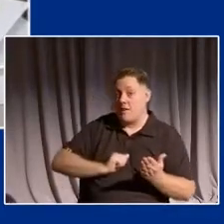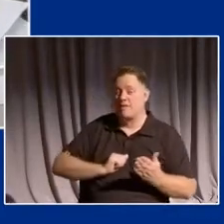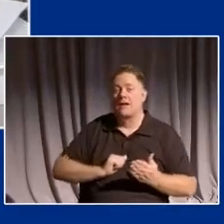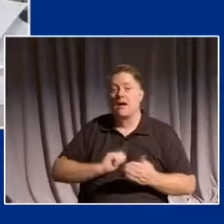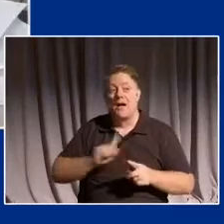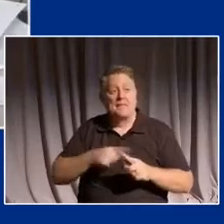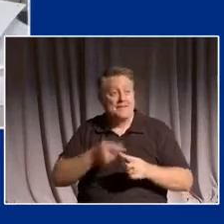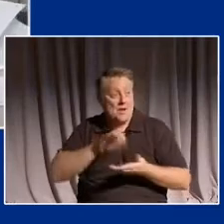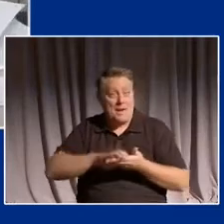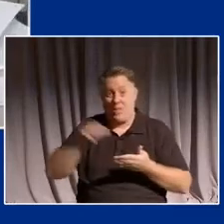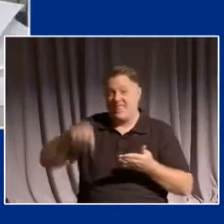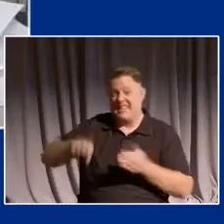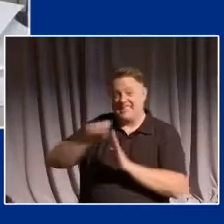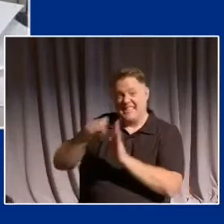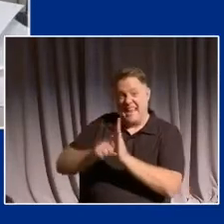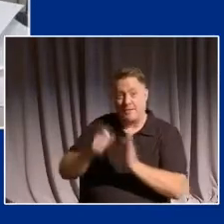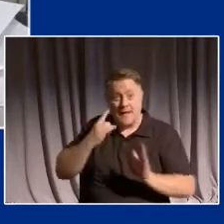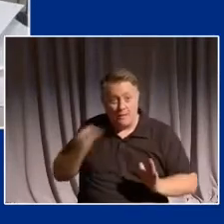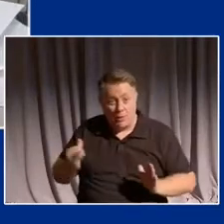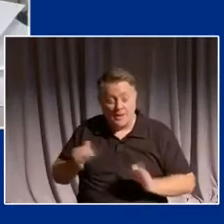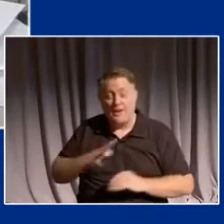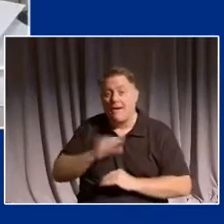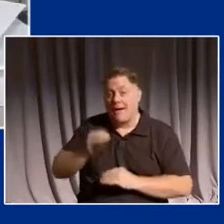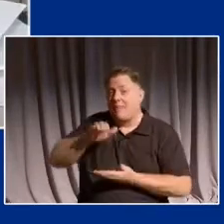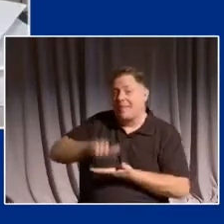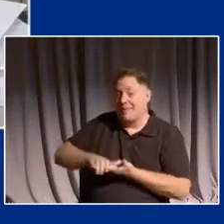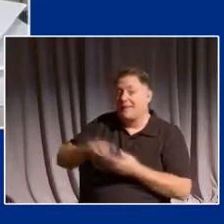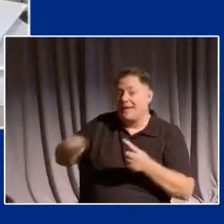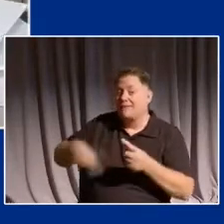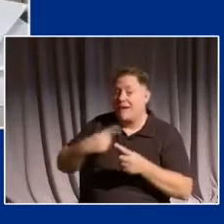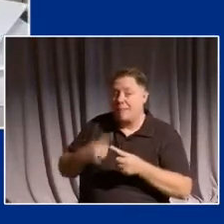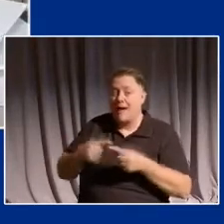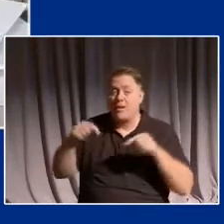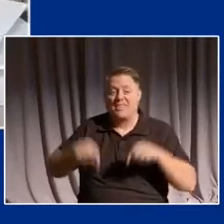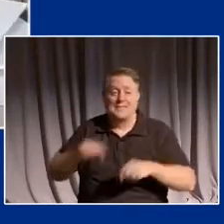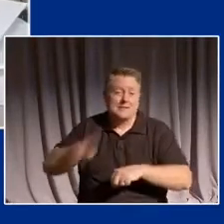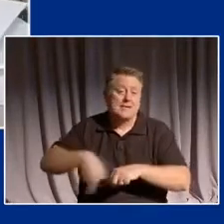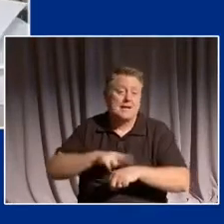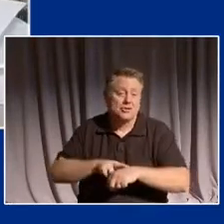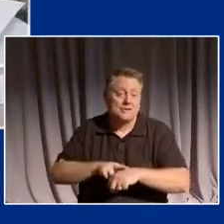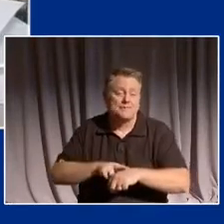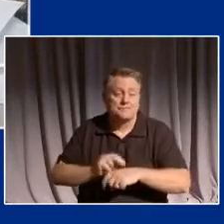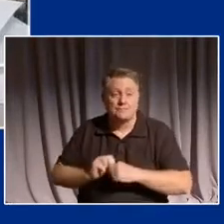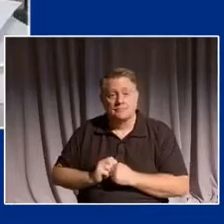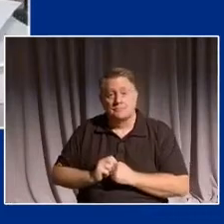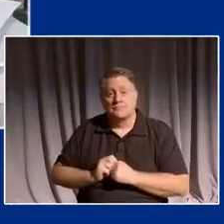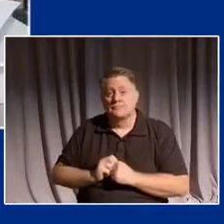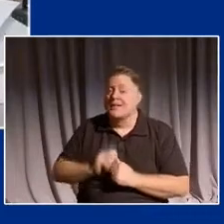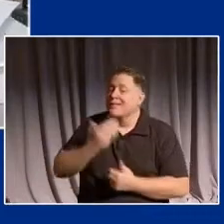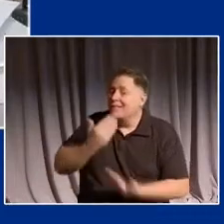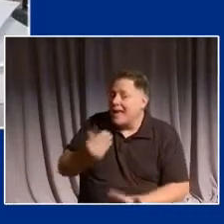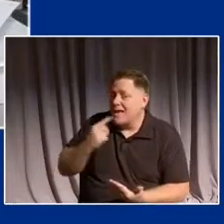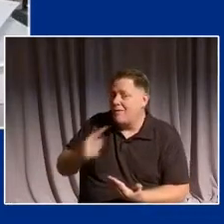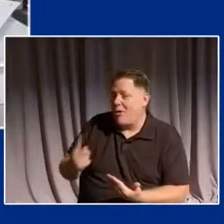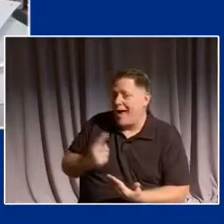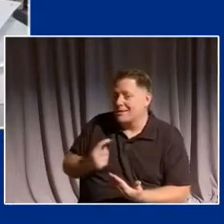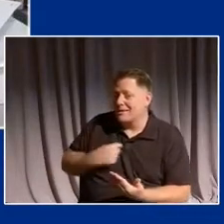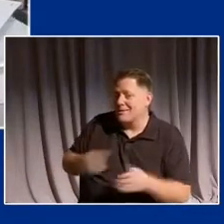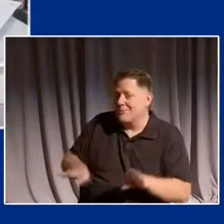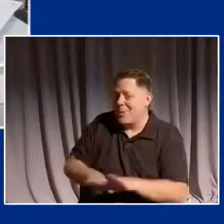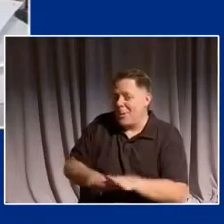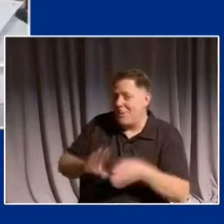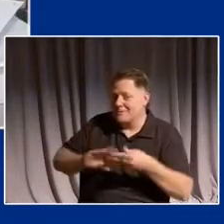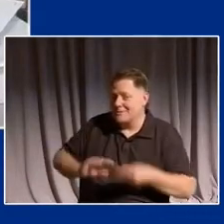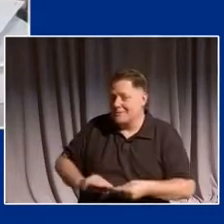believe that about this state. And I believe it really about this nation. So thank you for asking me to